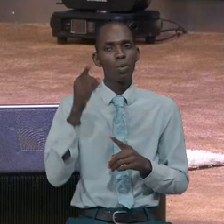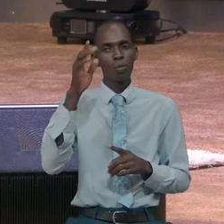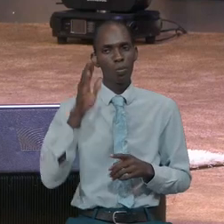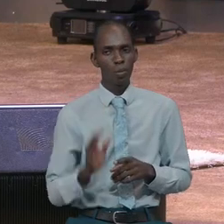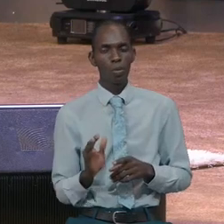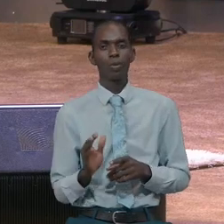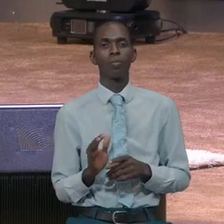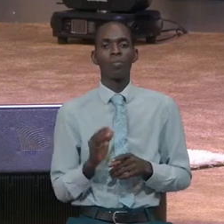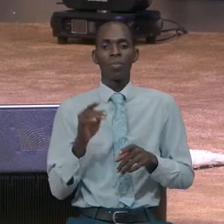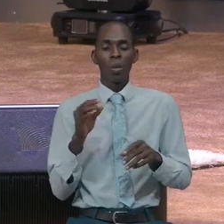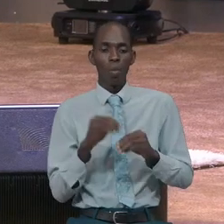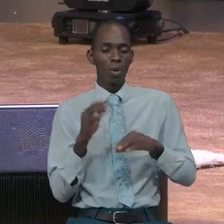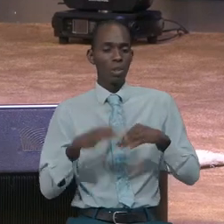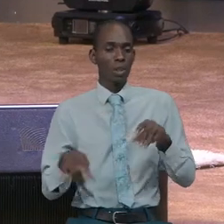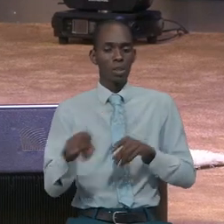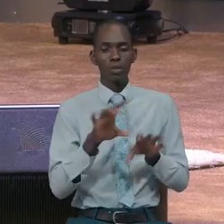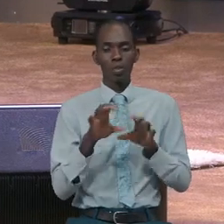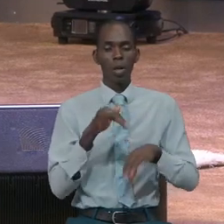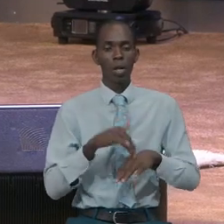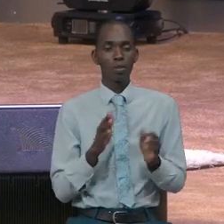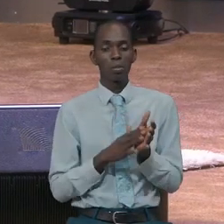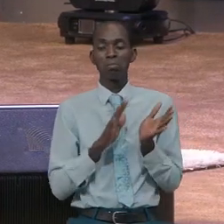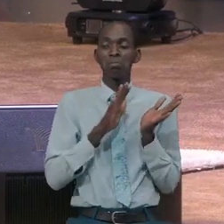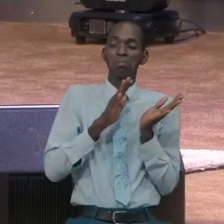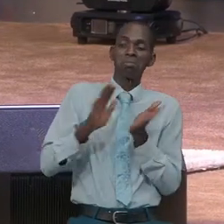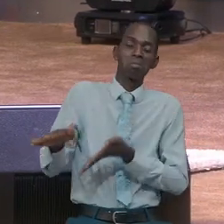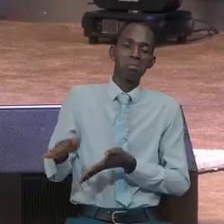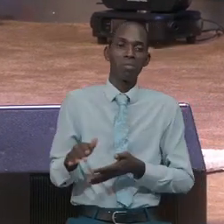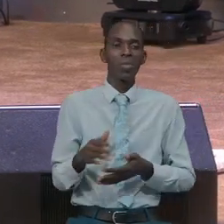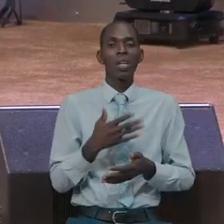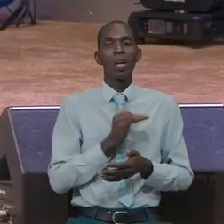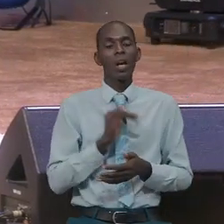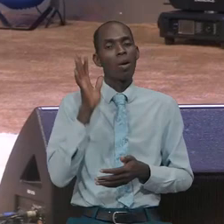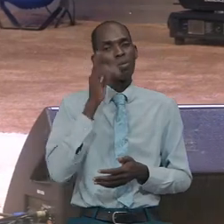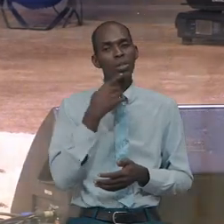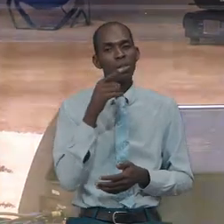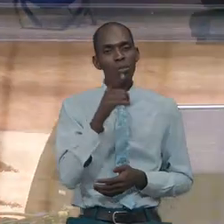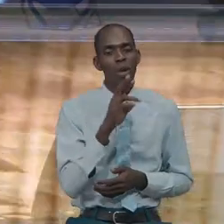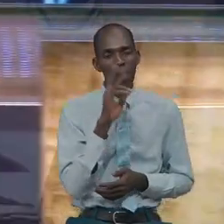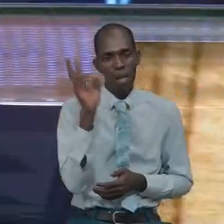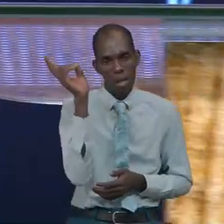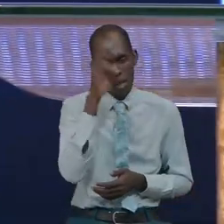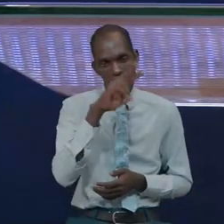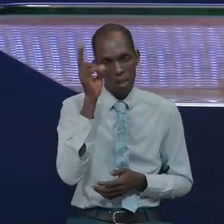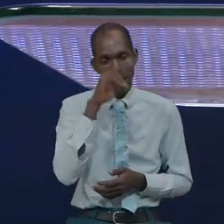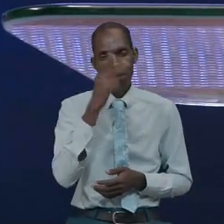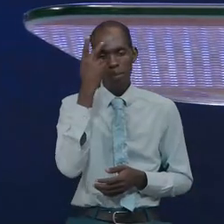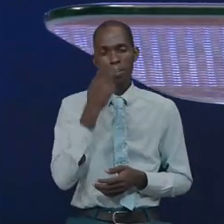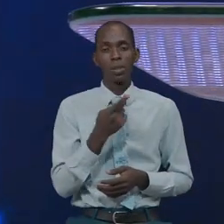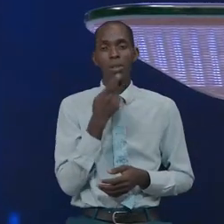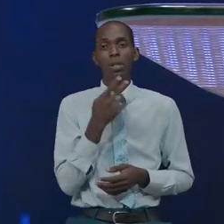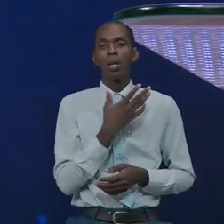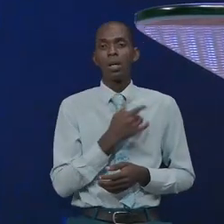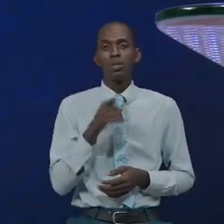do at school, and if you leave it like that, I'll say you're a careless parent. And you're a parent